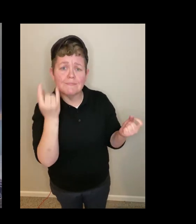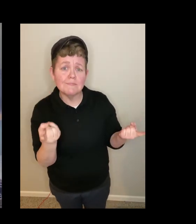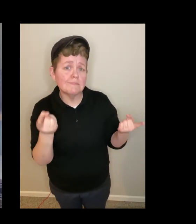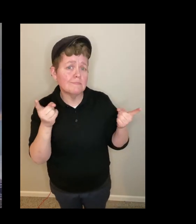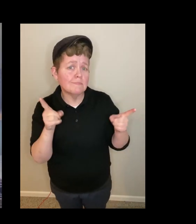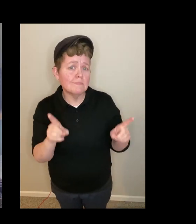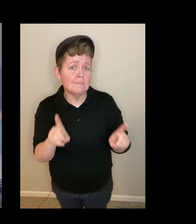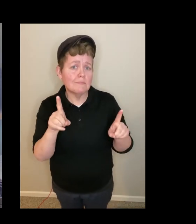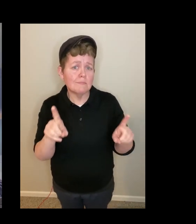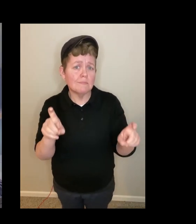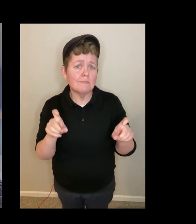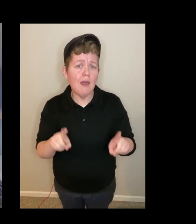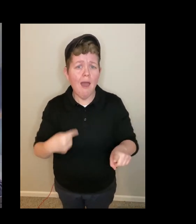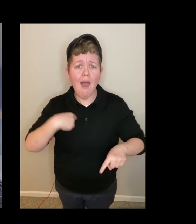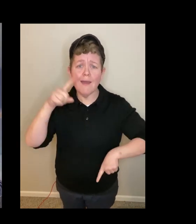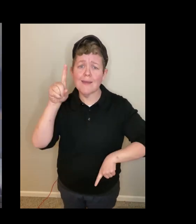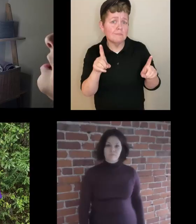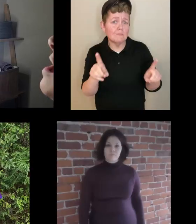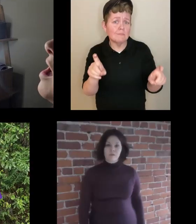say,